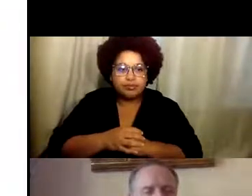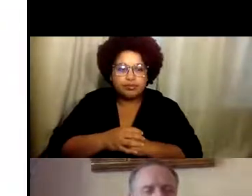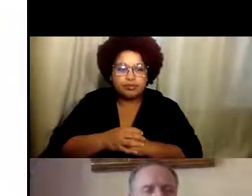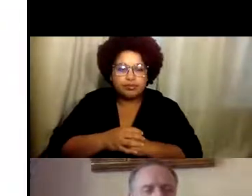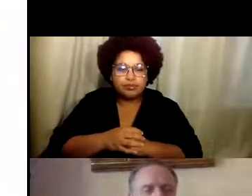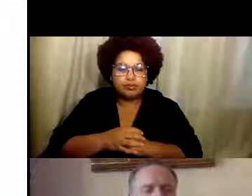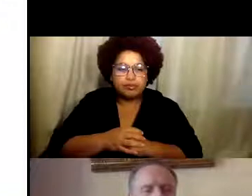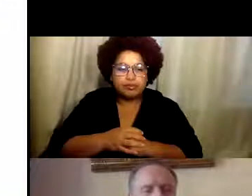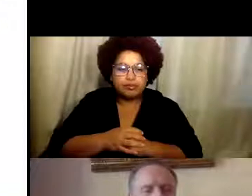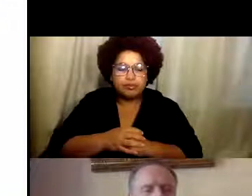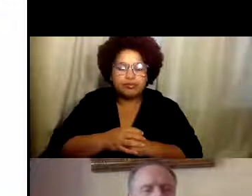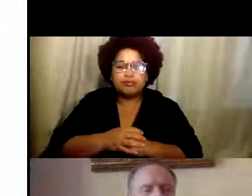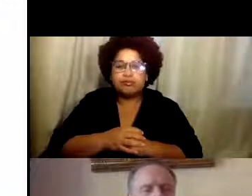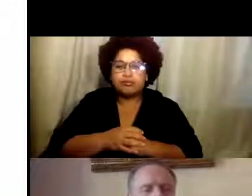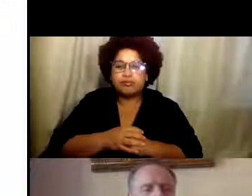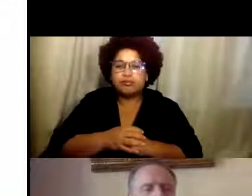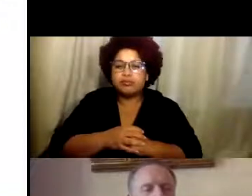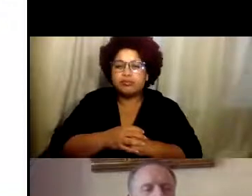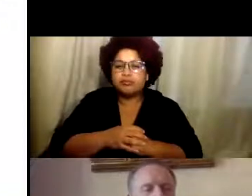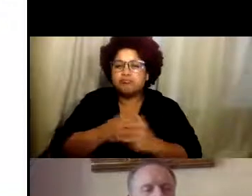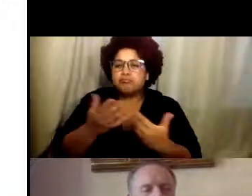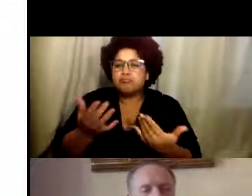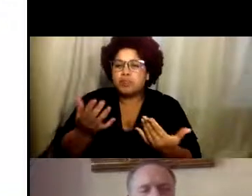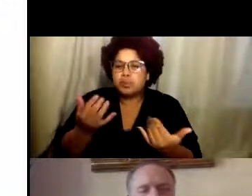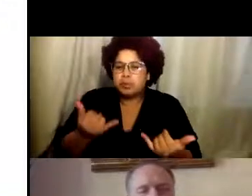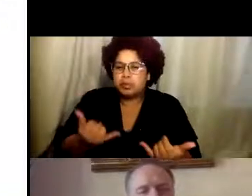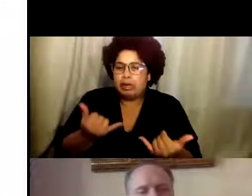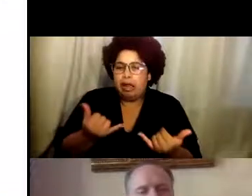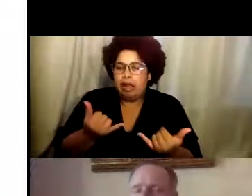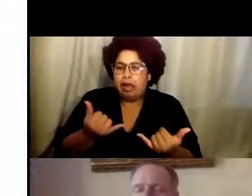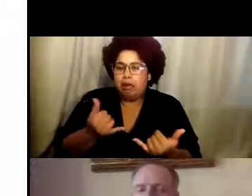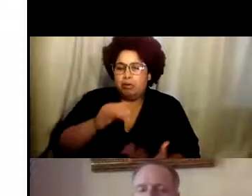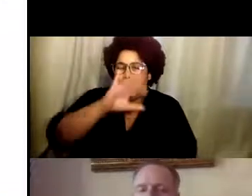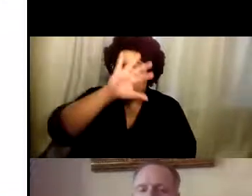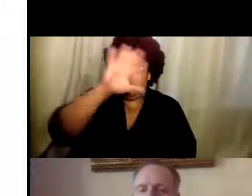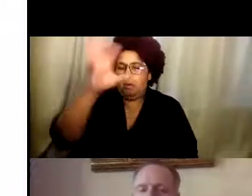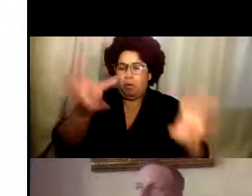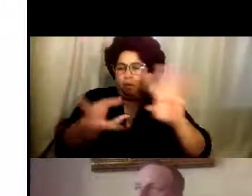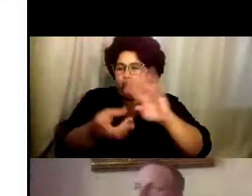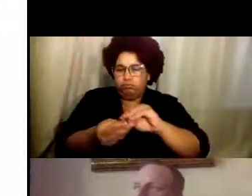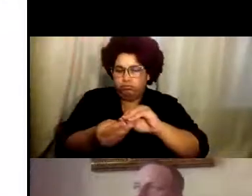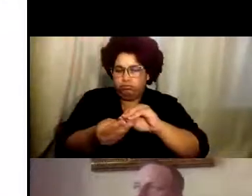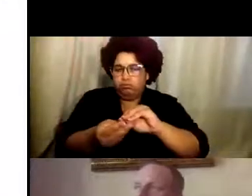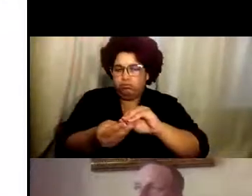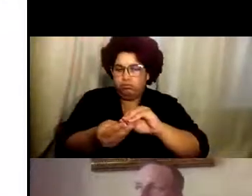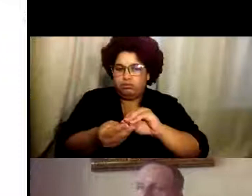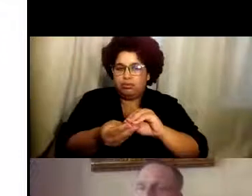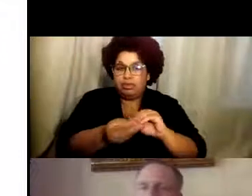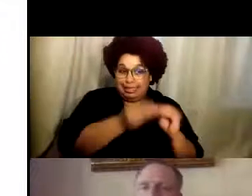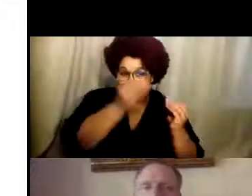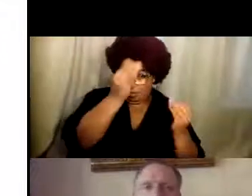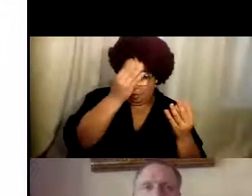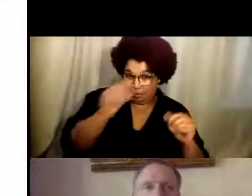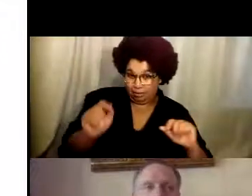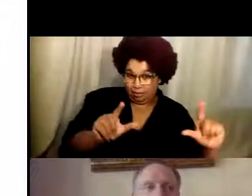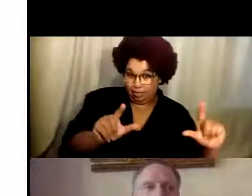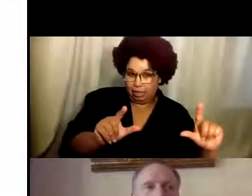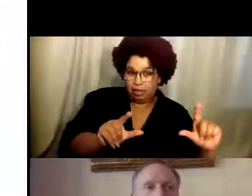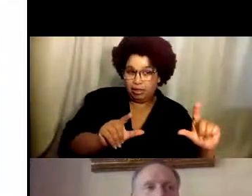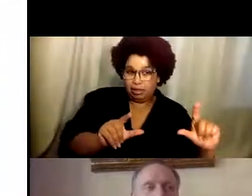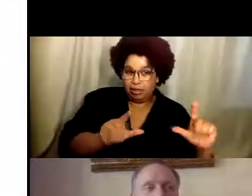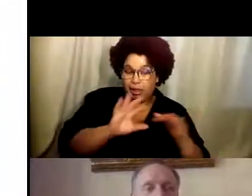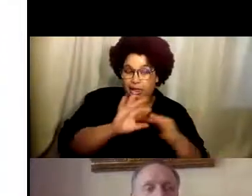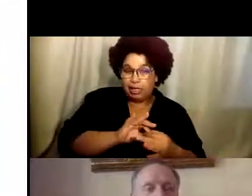So just to give you a sense of where we are overall, you can find all this information on